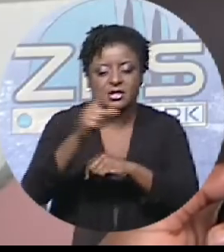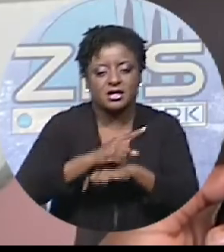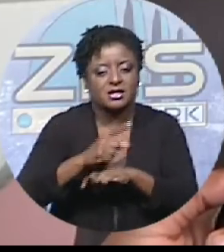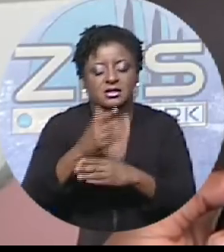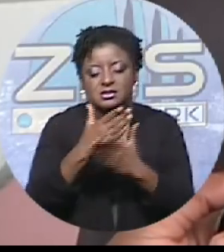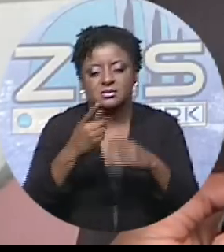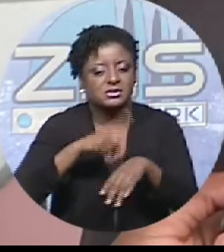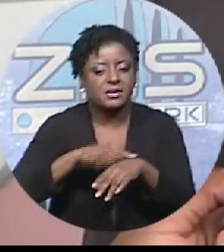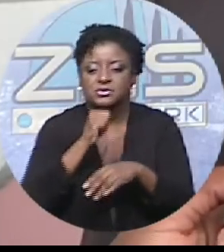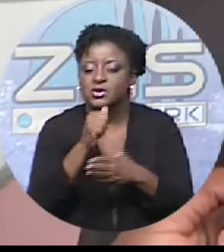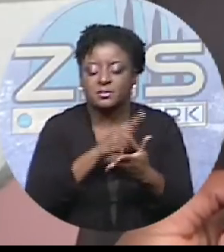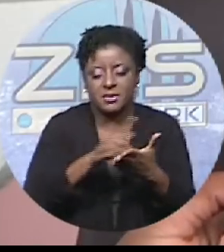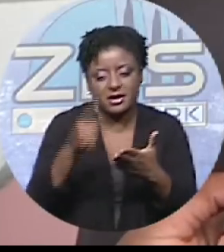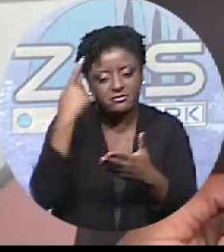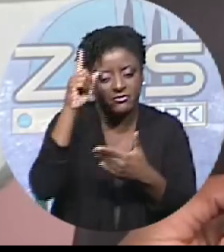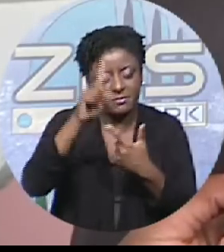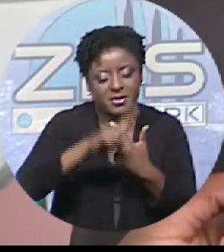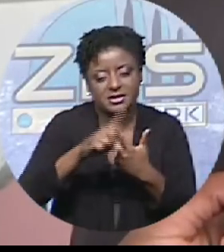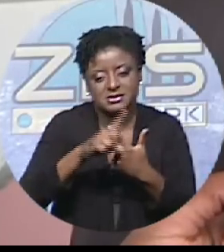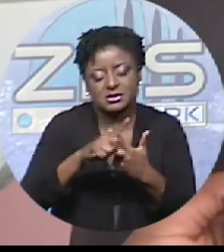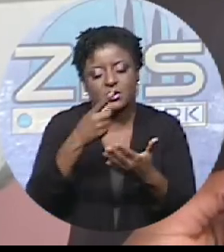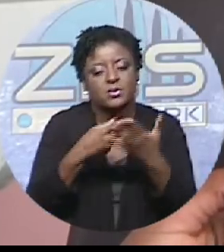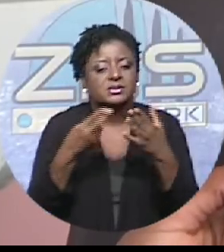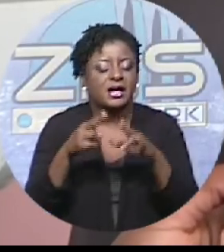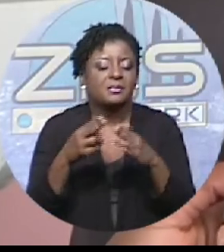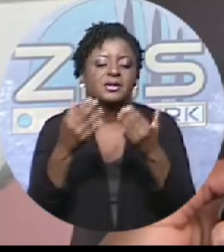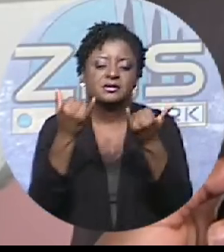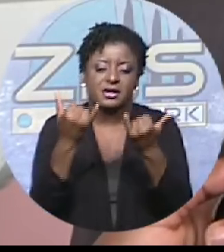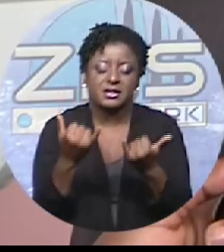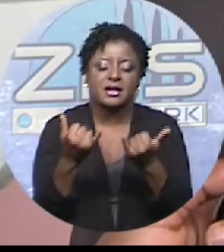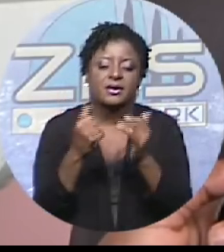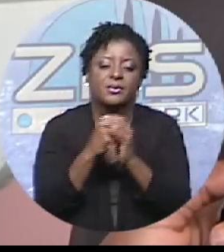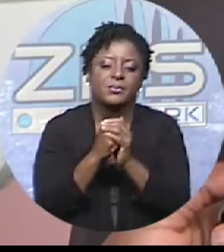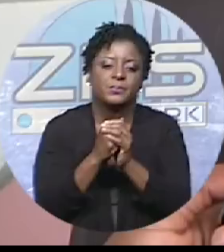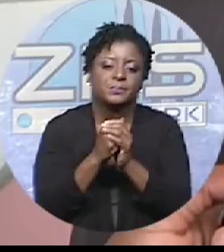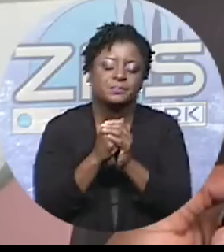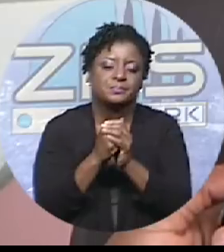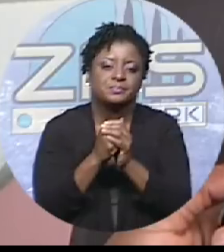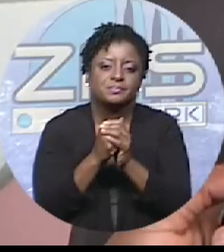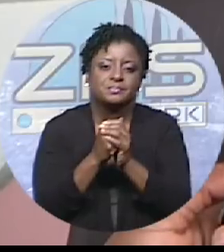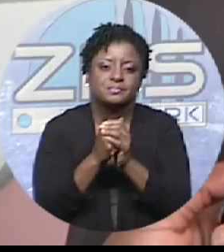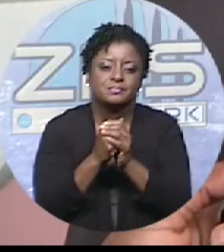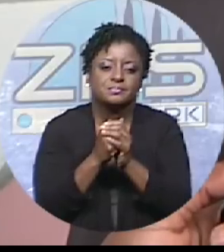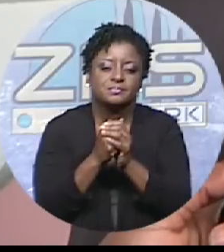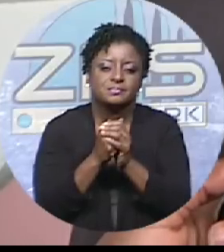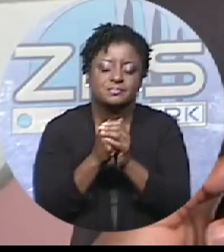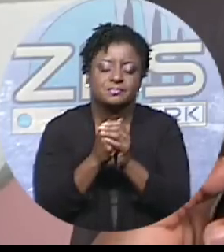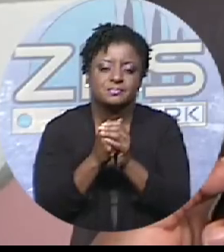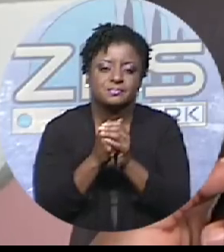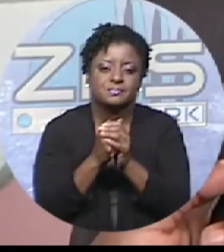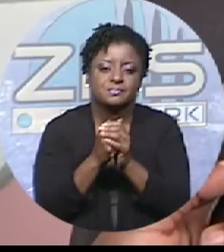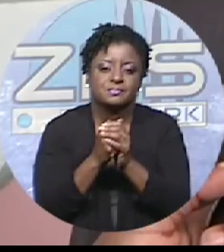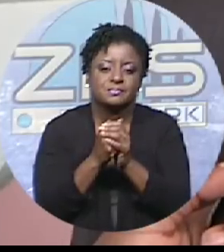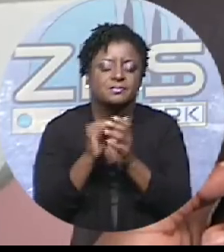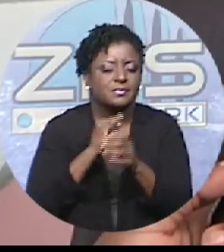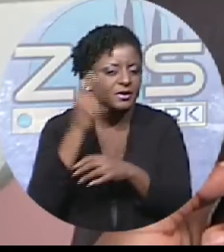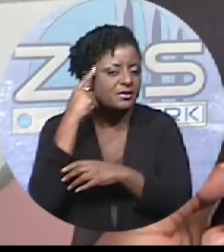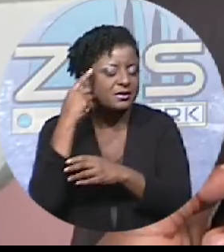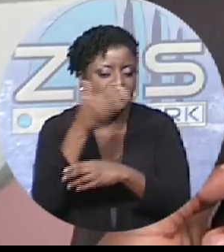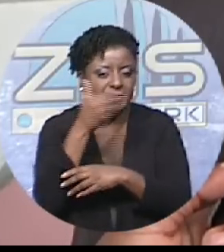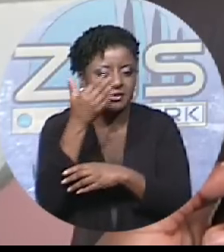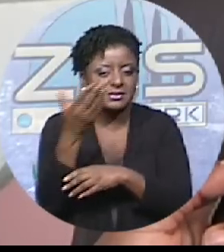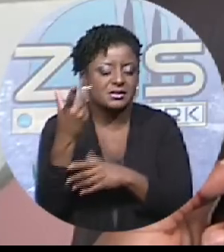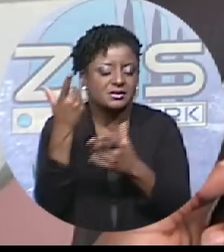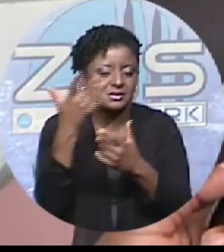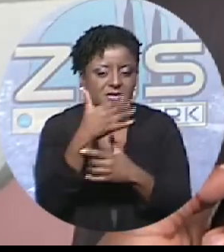paid in months, as what is happening right now. And so I think the